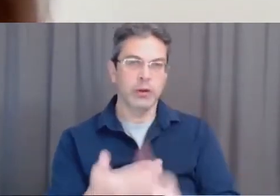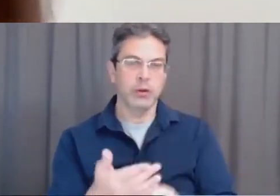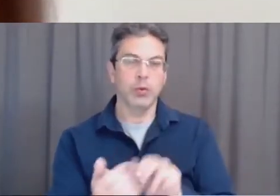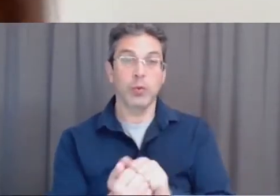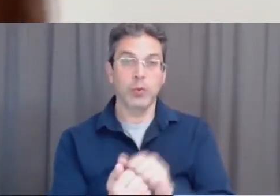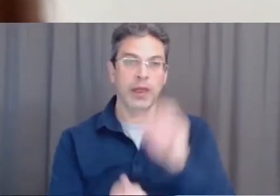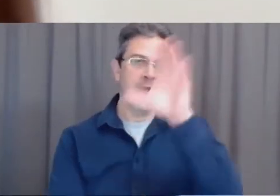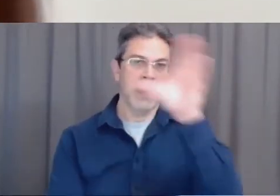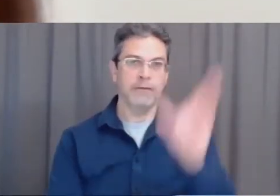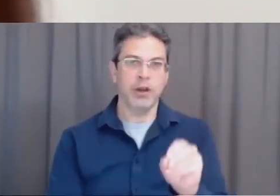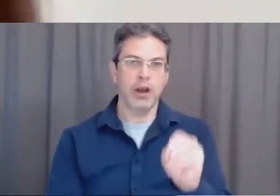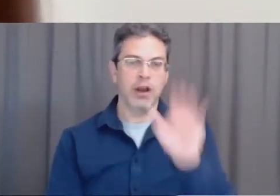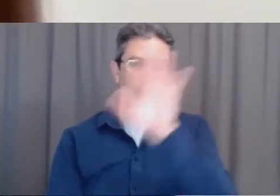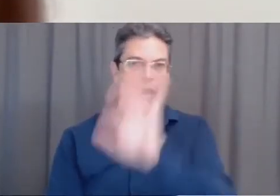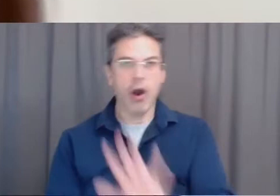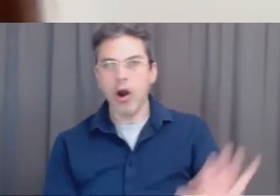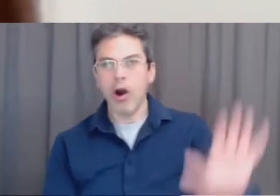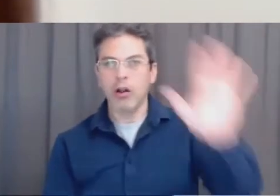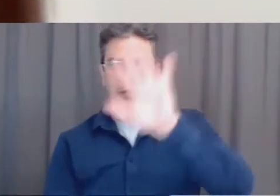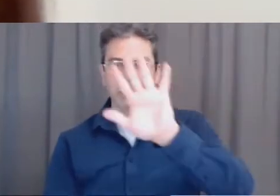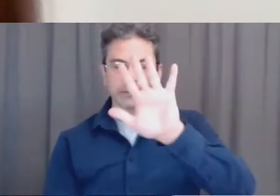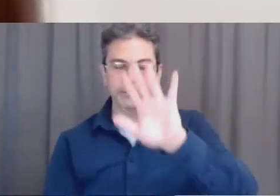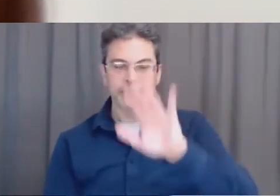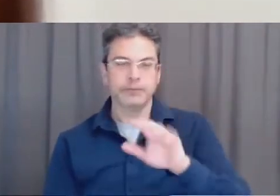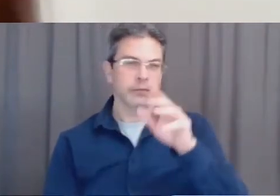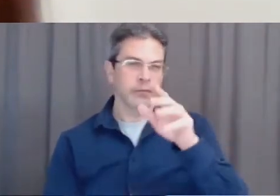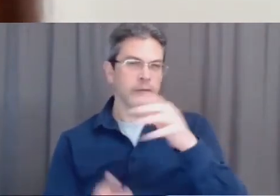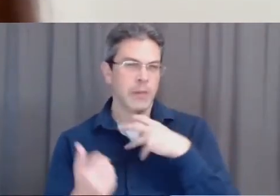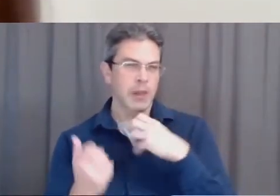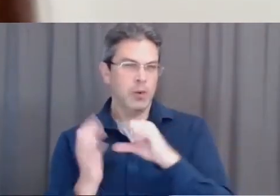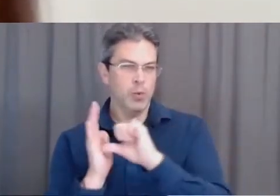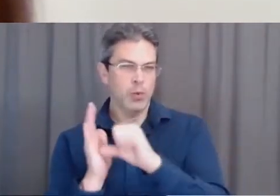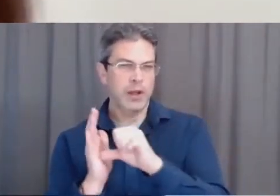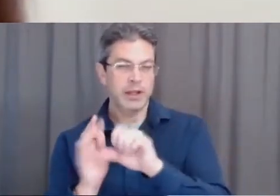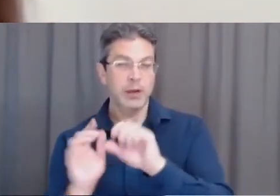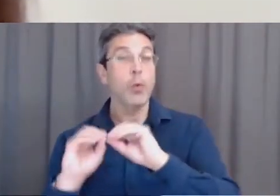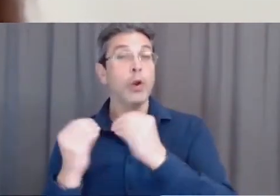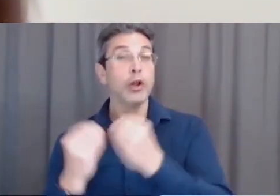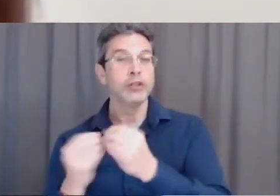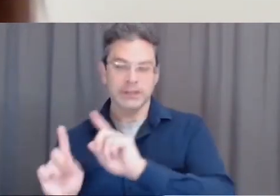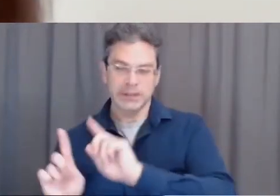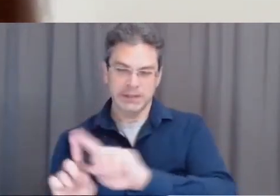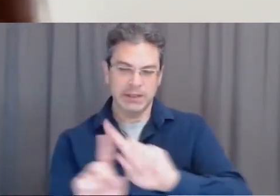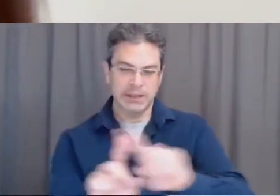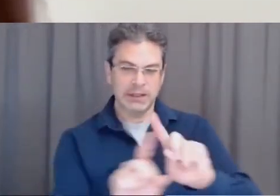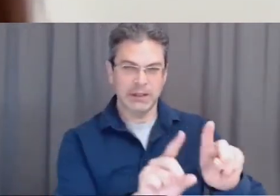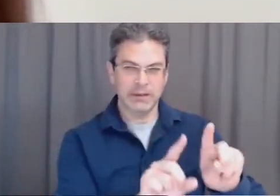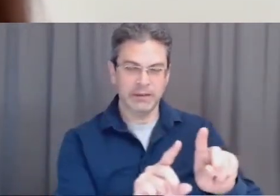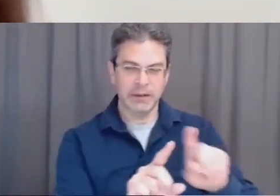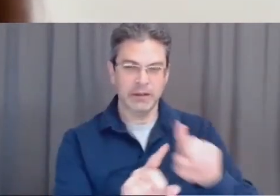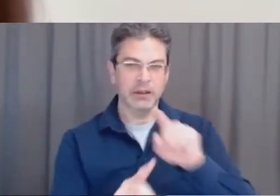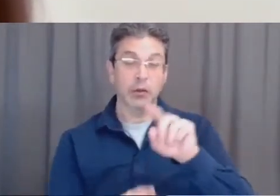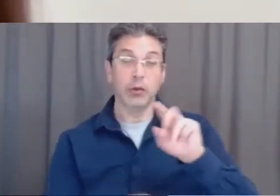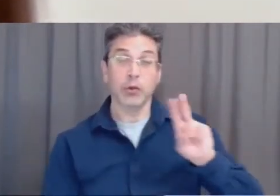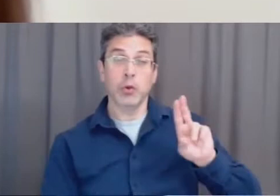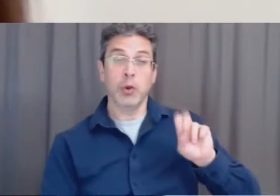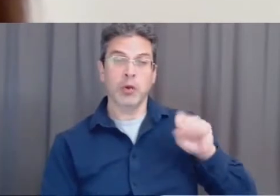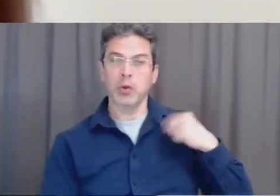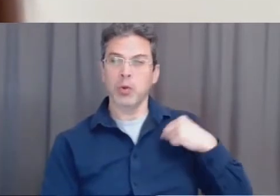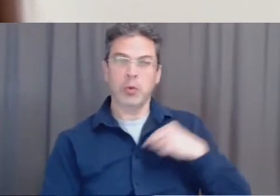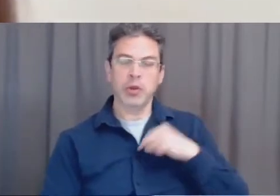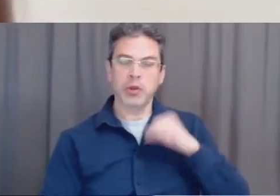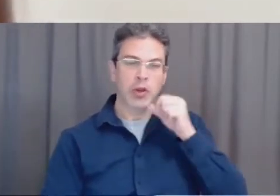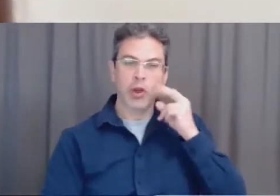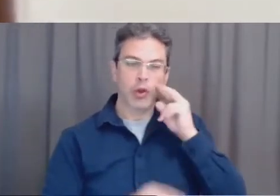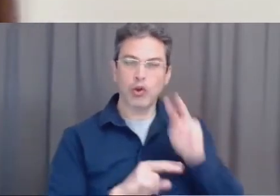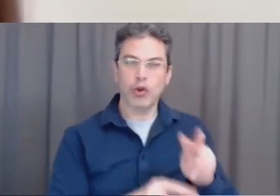continent. One thing I do want to highlight about these different organizations, and this is something that we don't in the US look at as much, but I think it's important to think